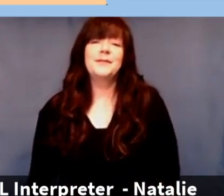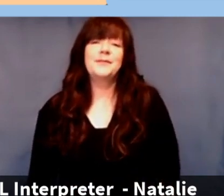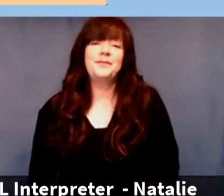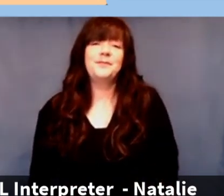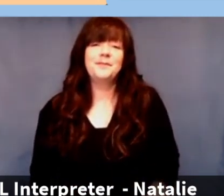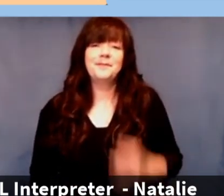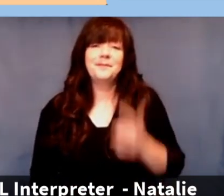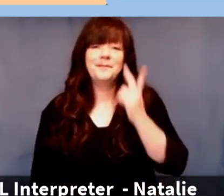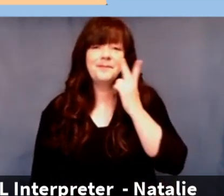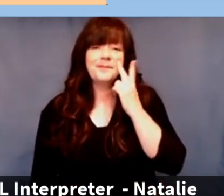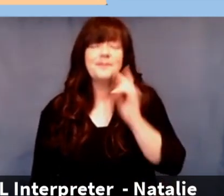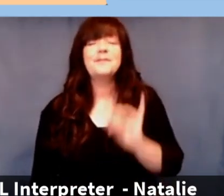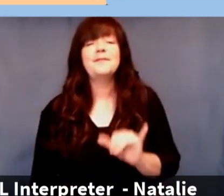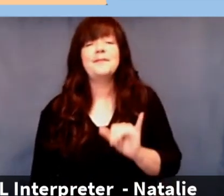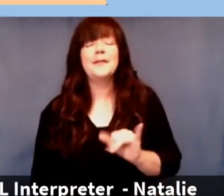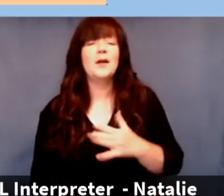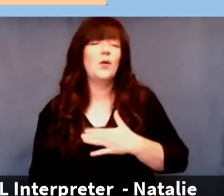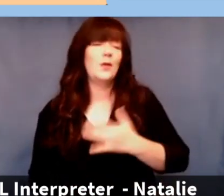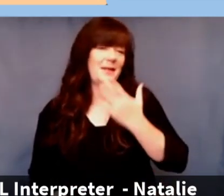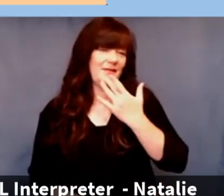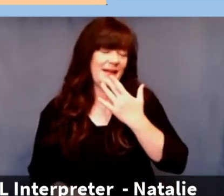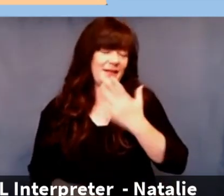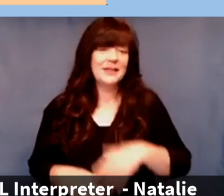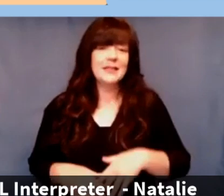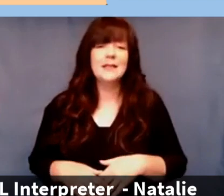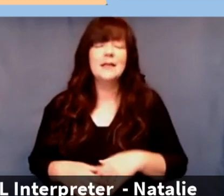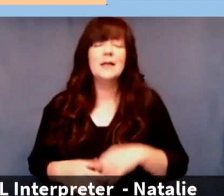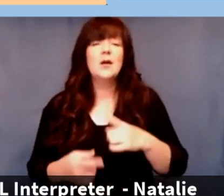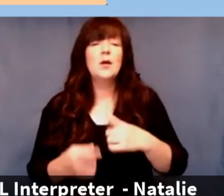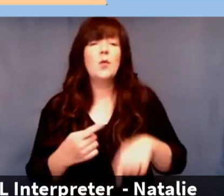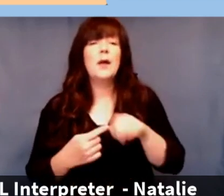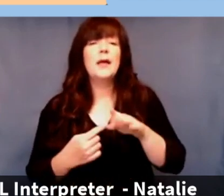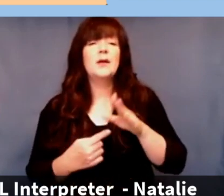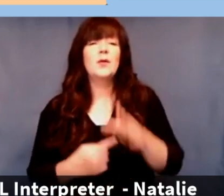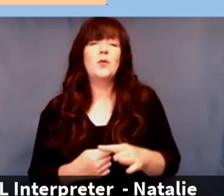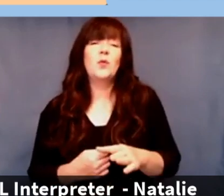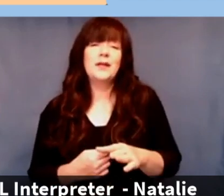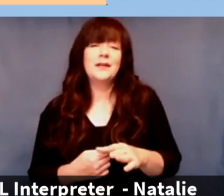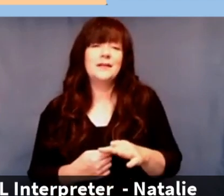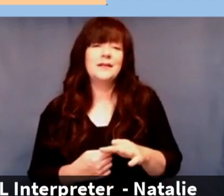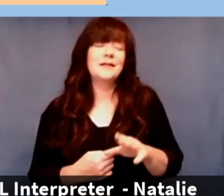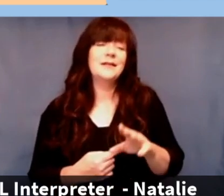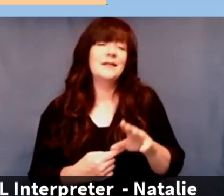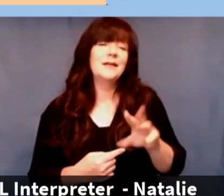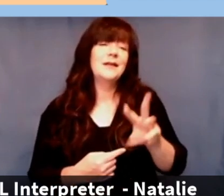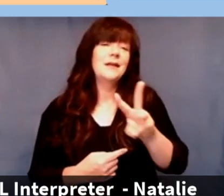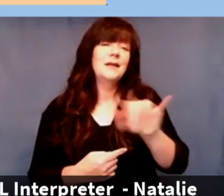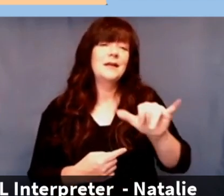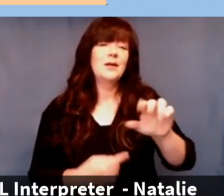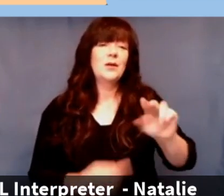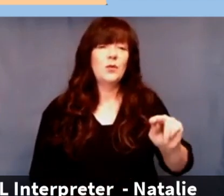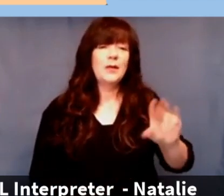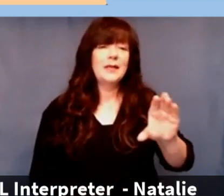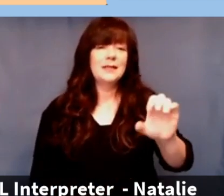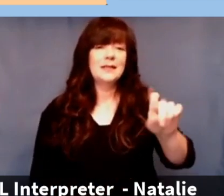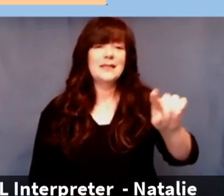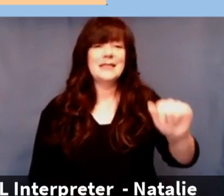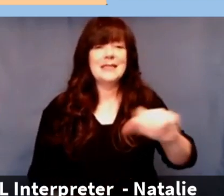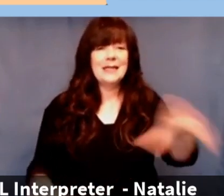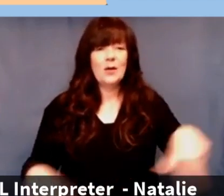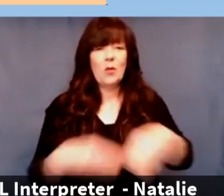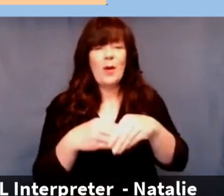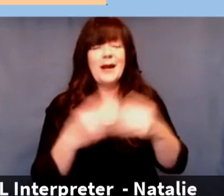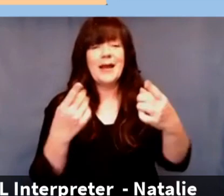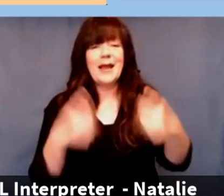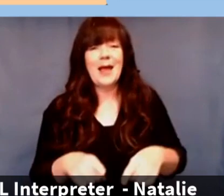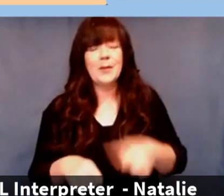Let's see. Oh, one of my favorite ones. When will the Winzita wedding be? Who will pick up Alice from school and who will take her to the